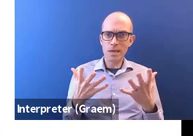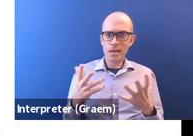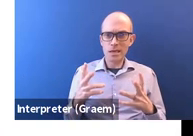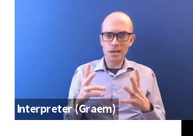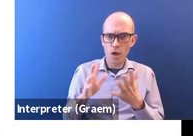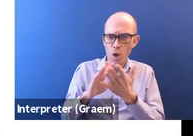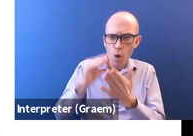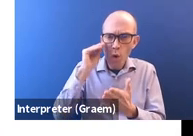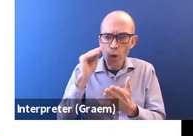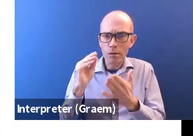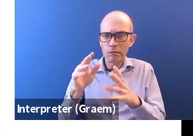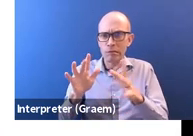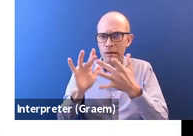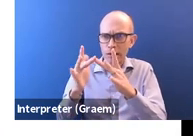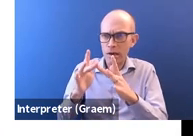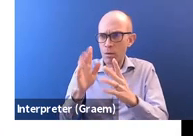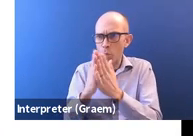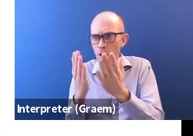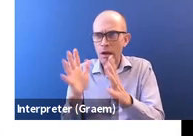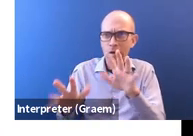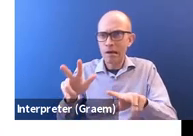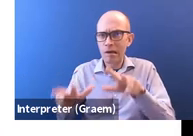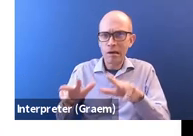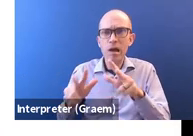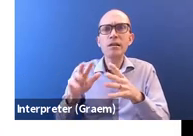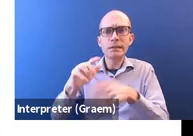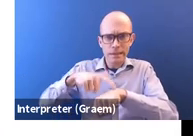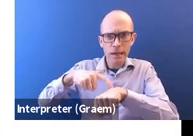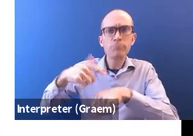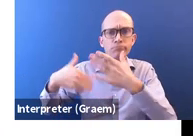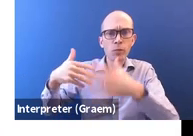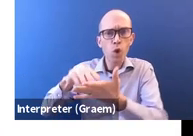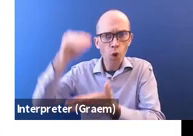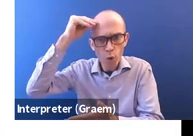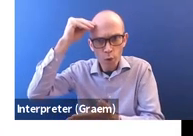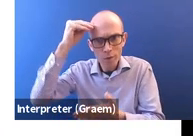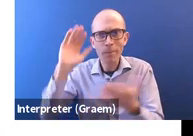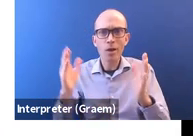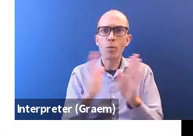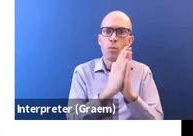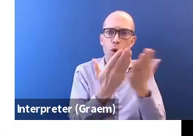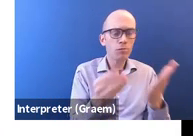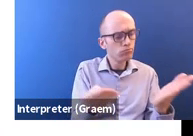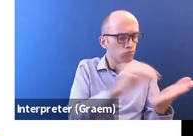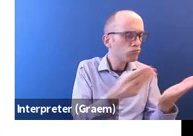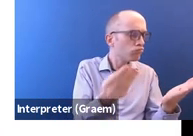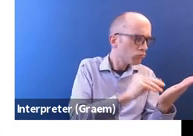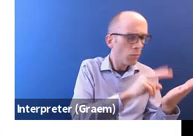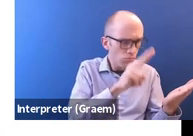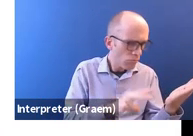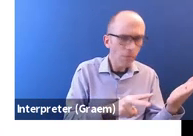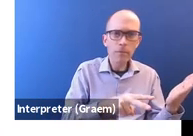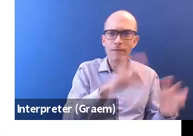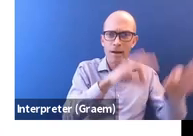with a physical book to touch and to go back and forth on. I went to school a million years ago, and if I had a choice without even